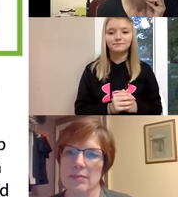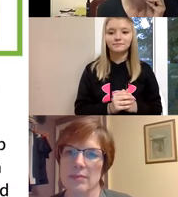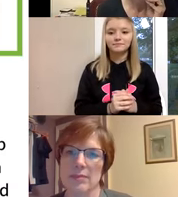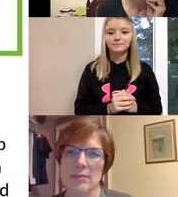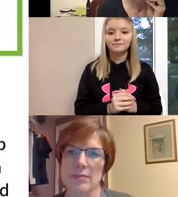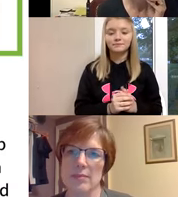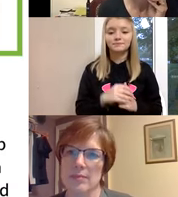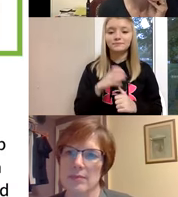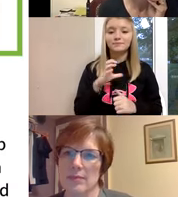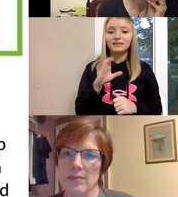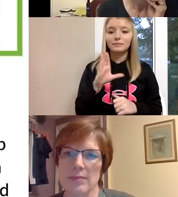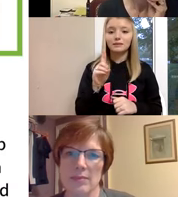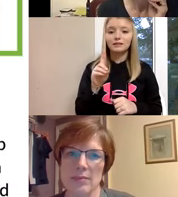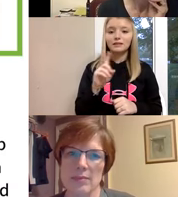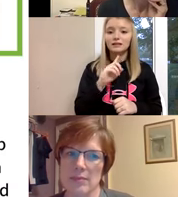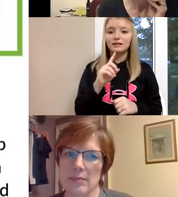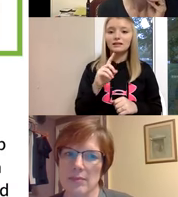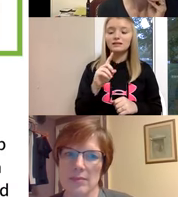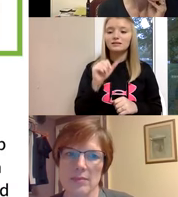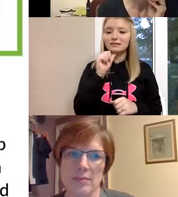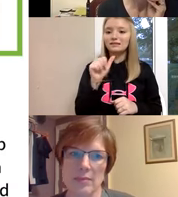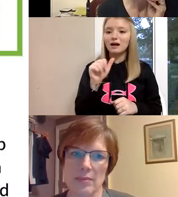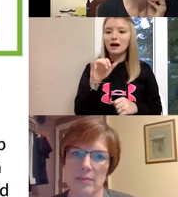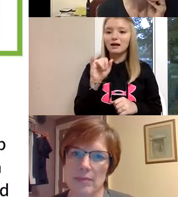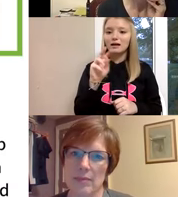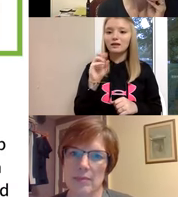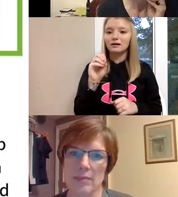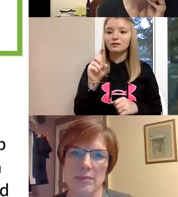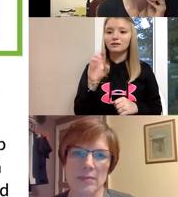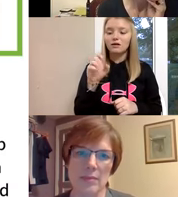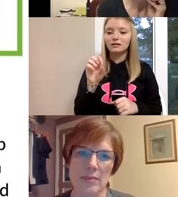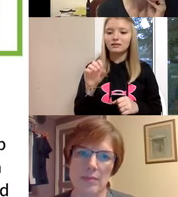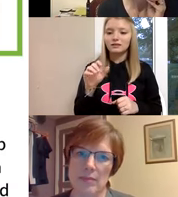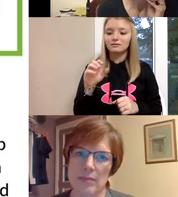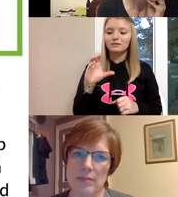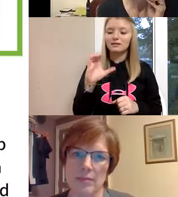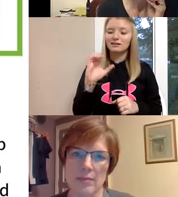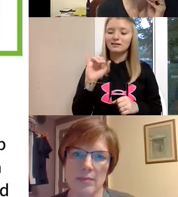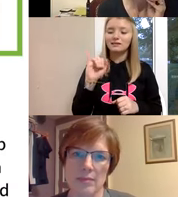CBD is non-intoxicating and shows no side effects. We've talked about that. So